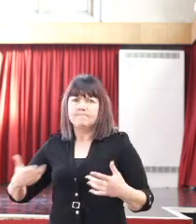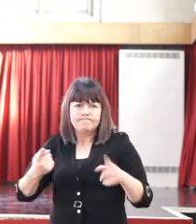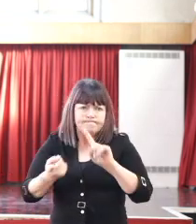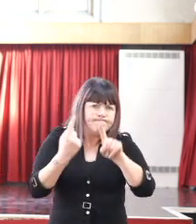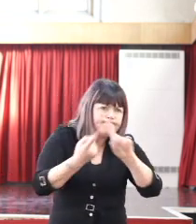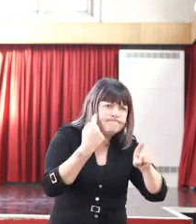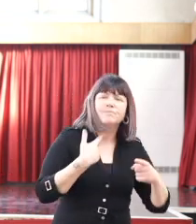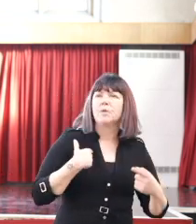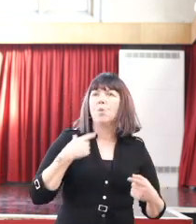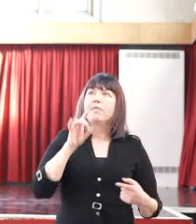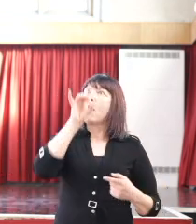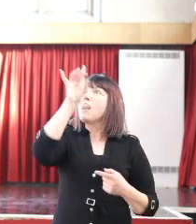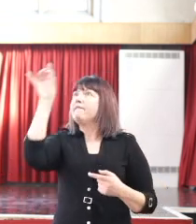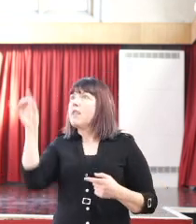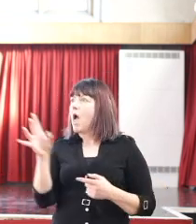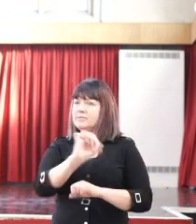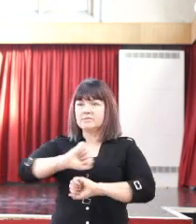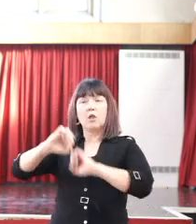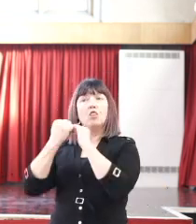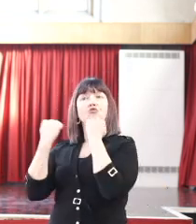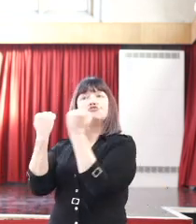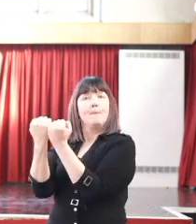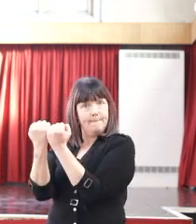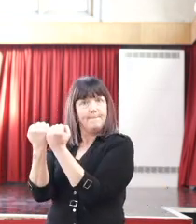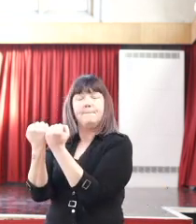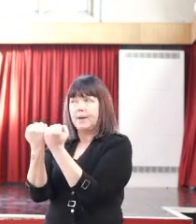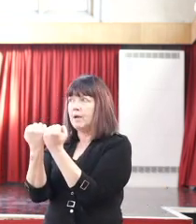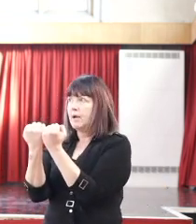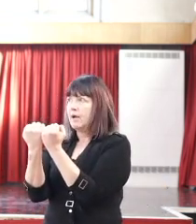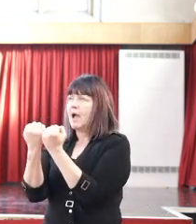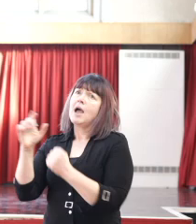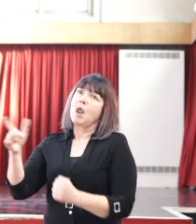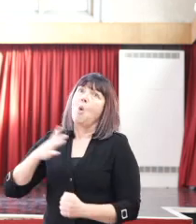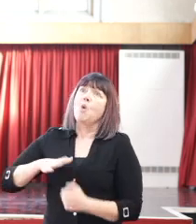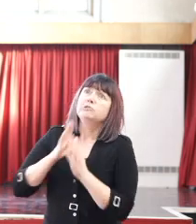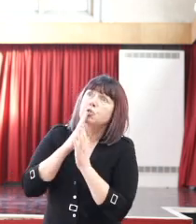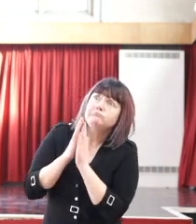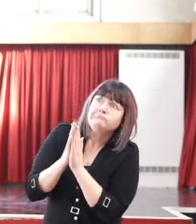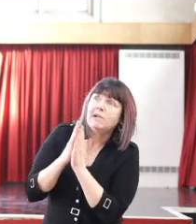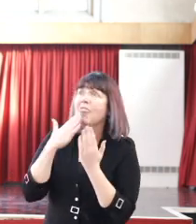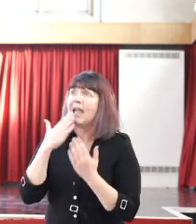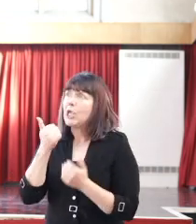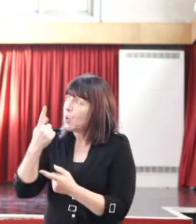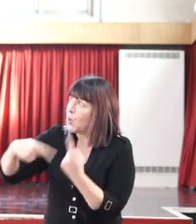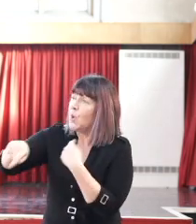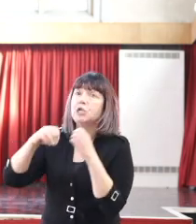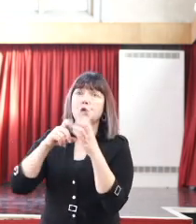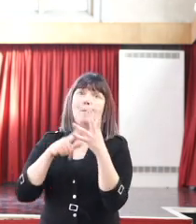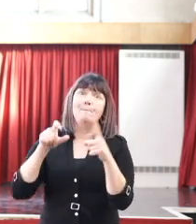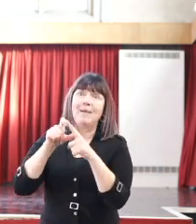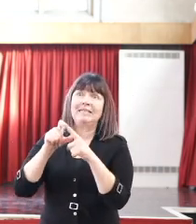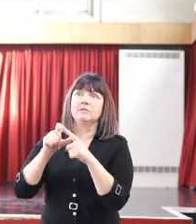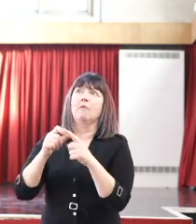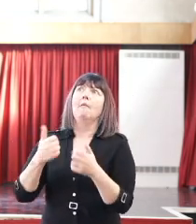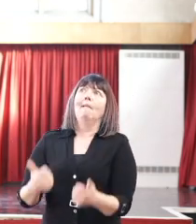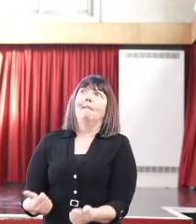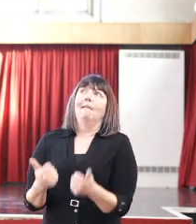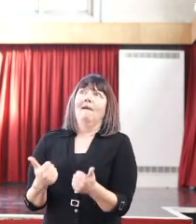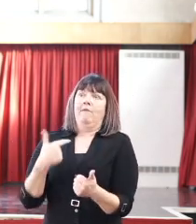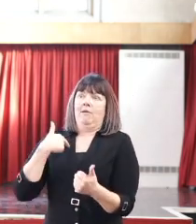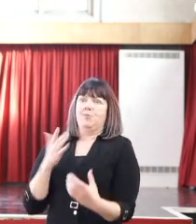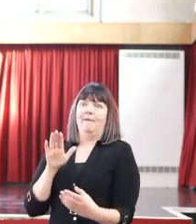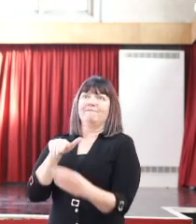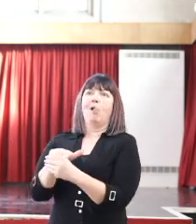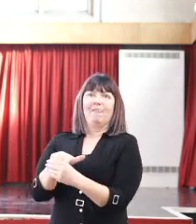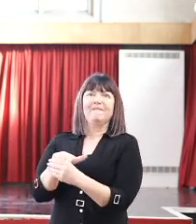Love Light Norwich group. And also I want to thank Norwich Bid as well for enabling all of this to happen. It's great there are a